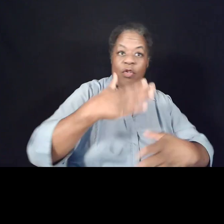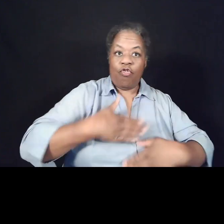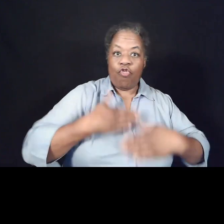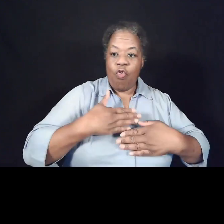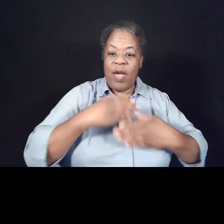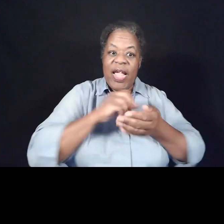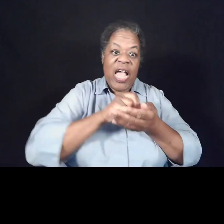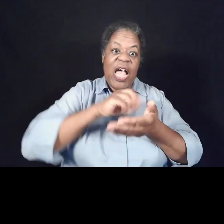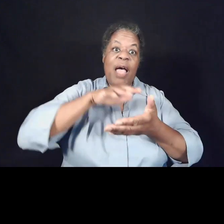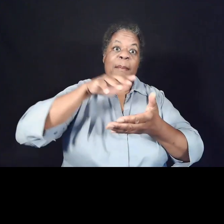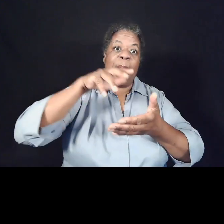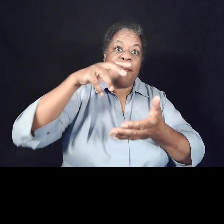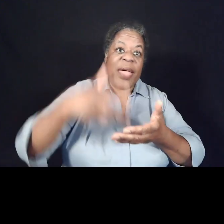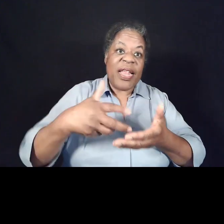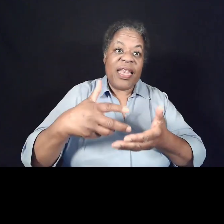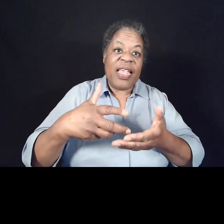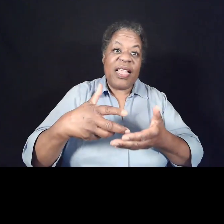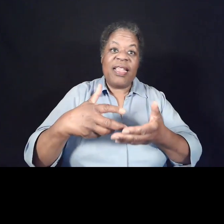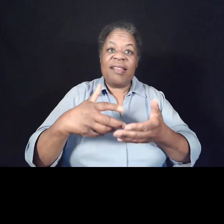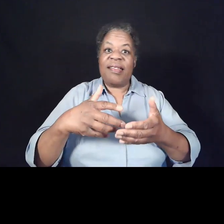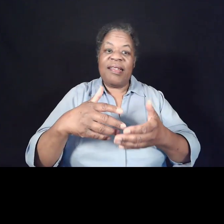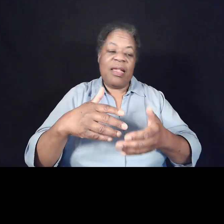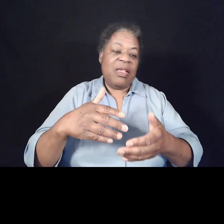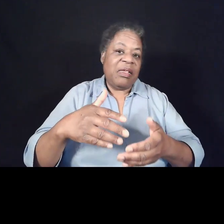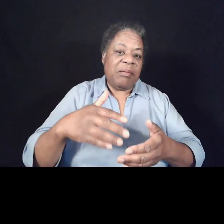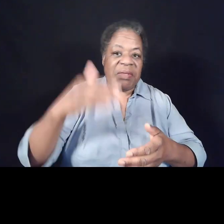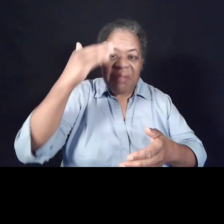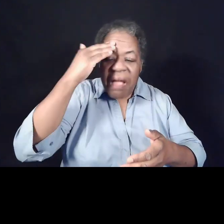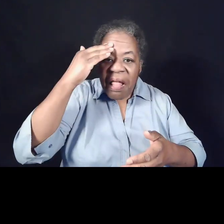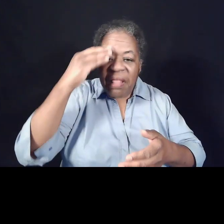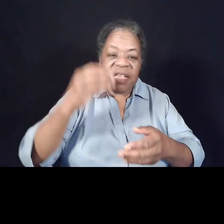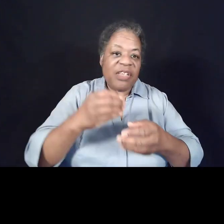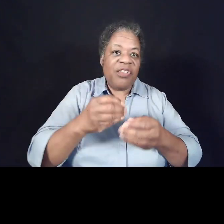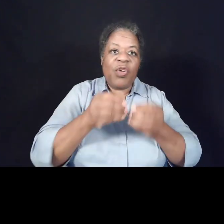abundance without gratitude, knowledge without wisdom.